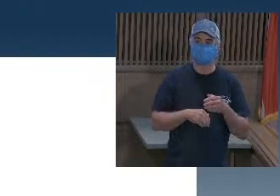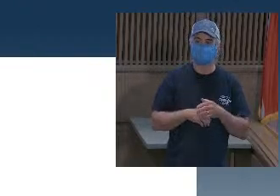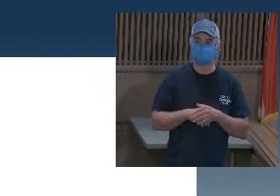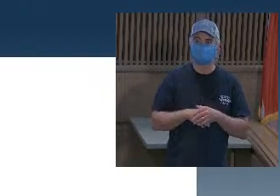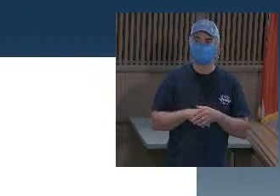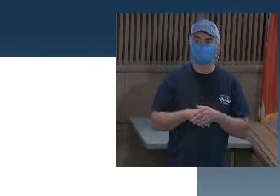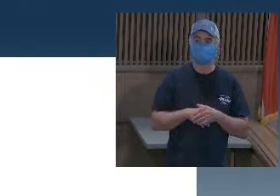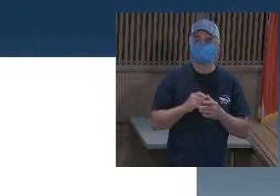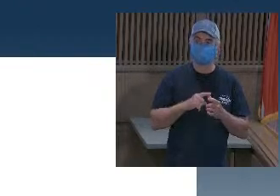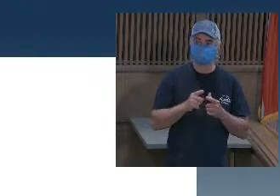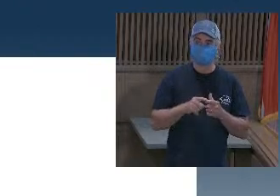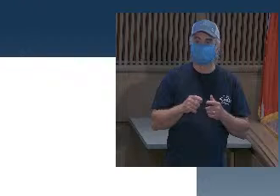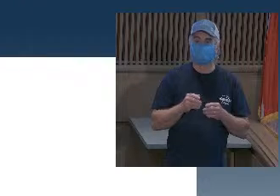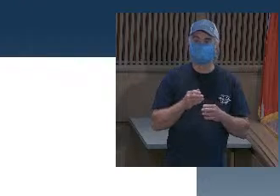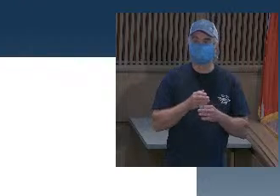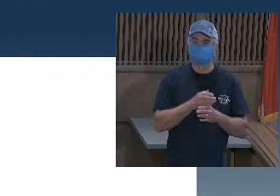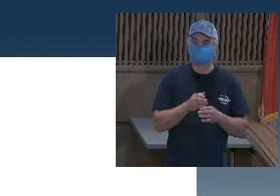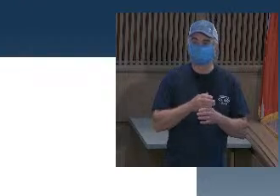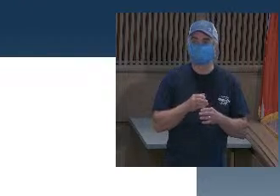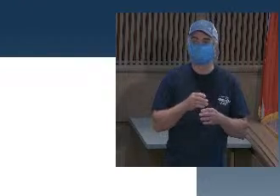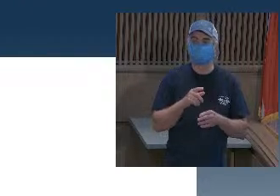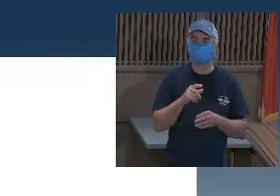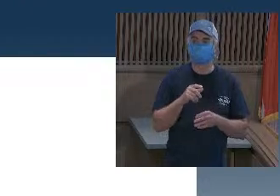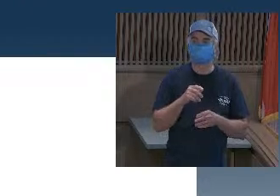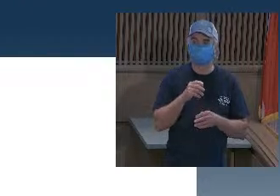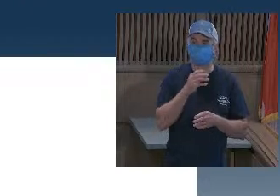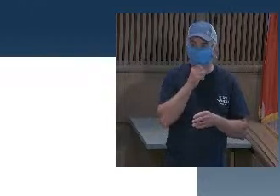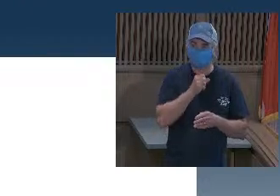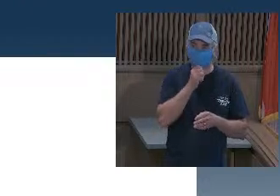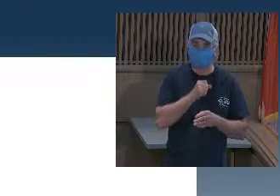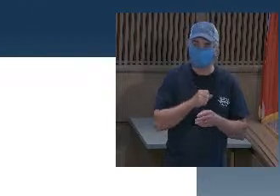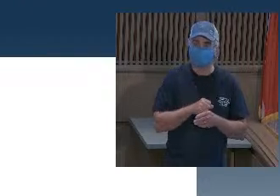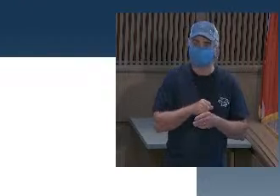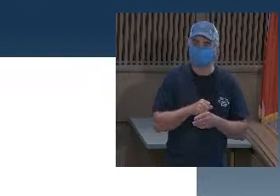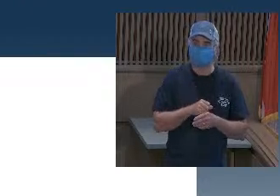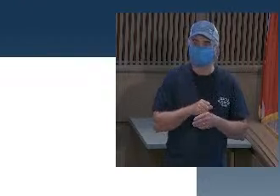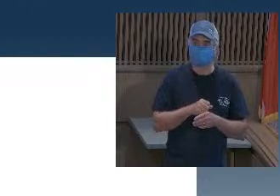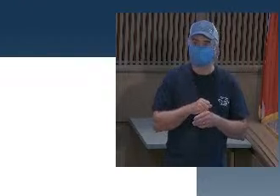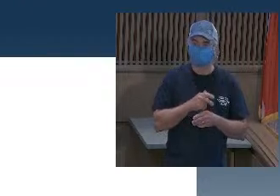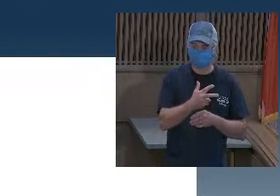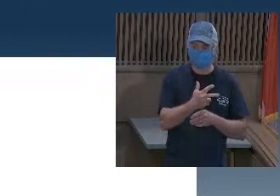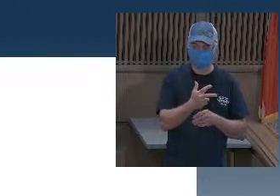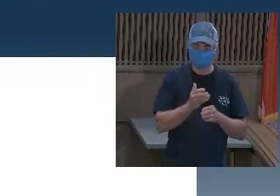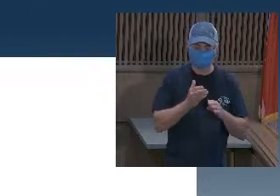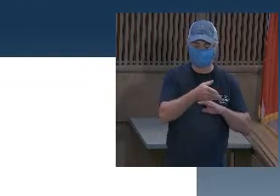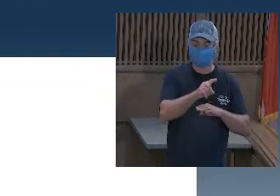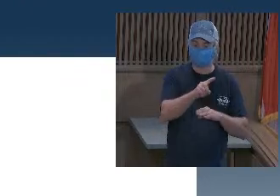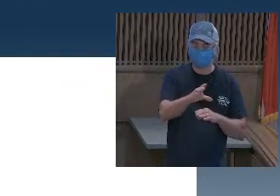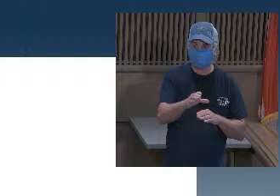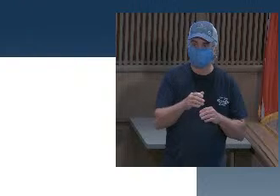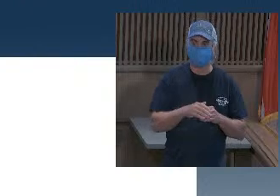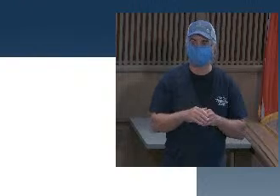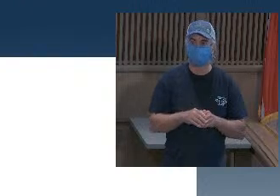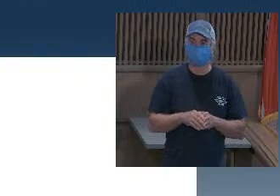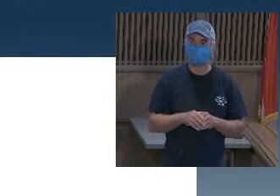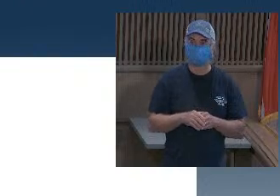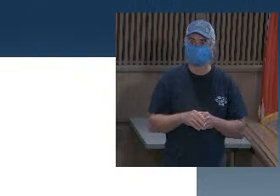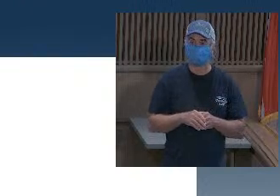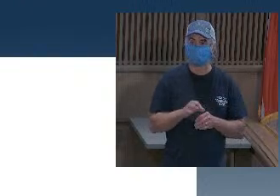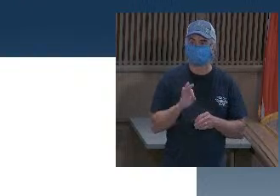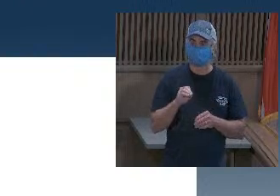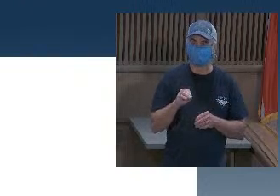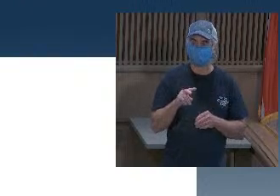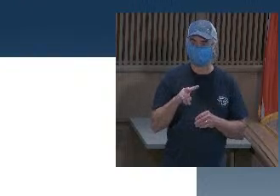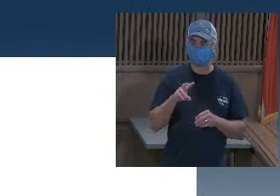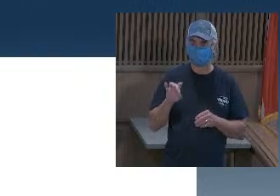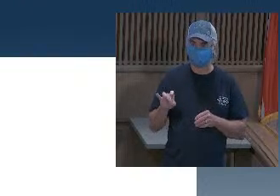Again, by the race, we still have 3 over 100. In the age of 90, we have 28. Age of 80,